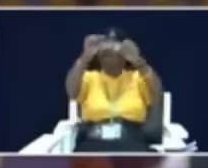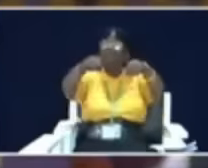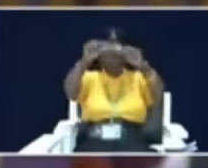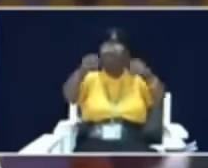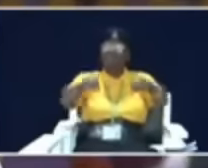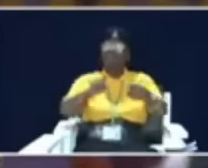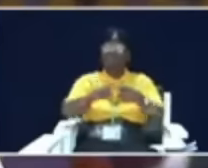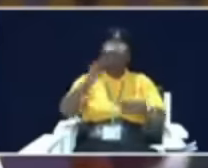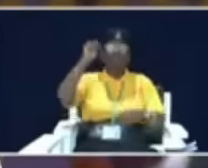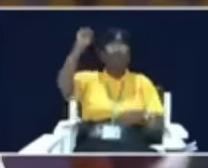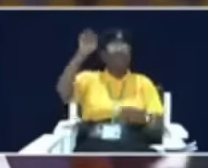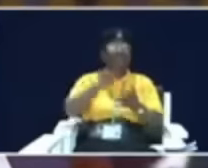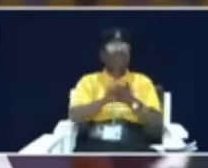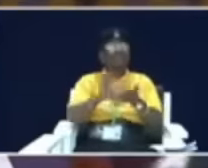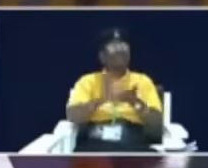believes.